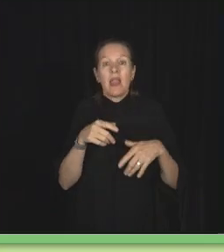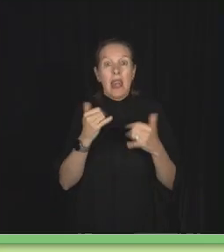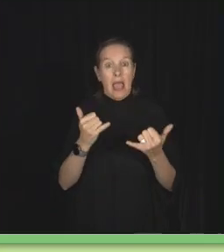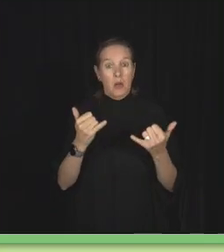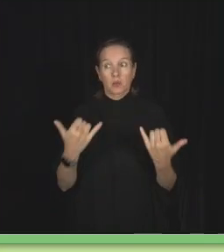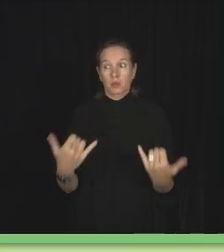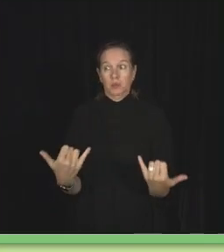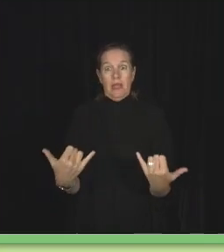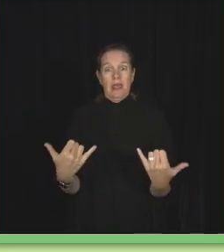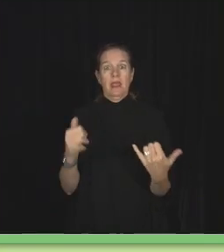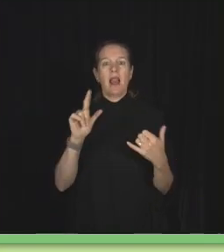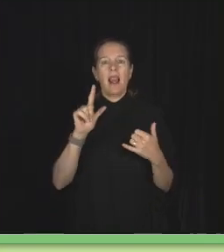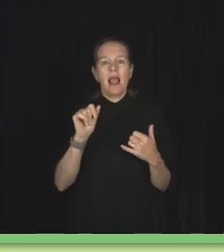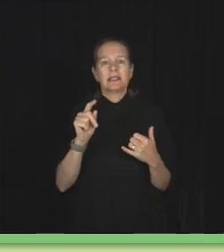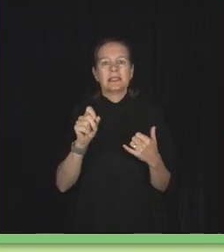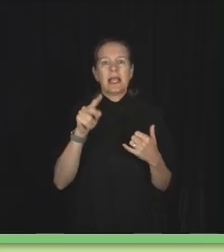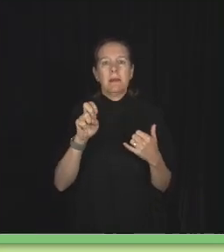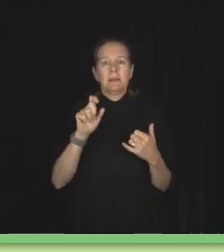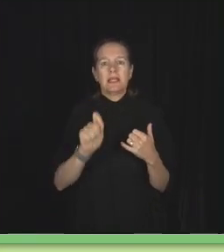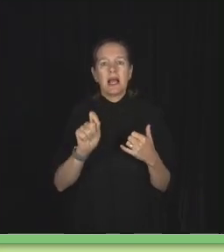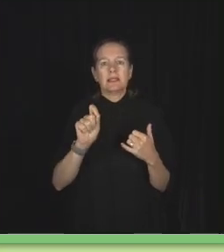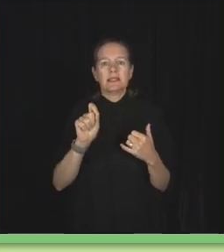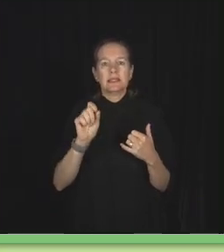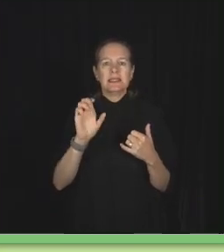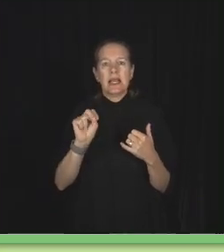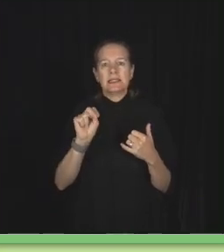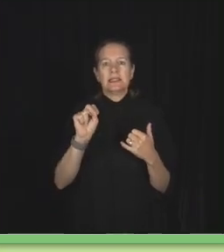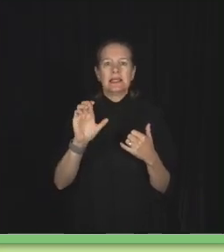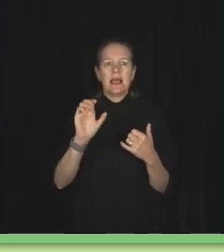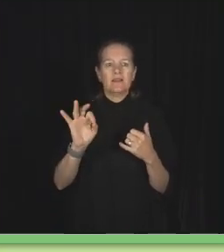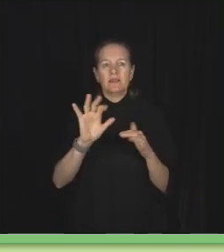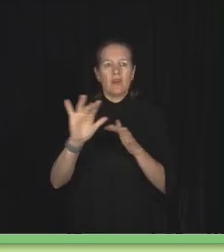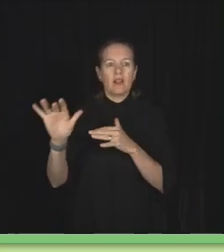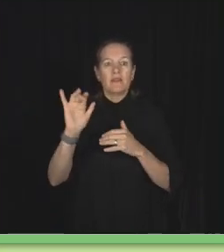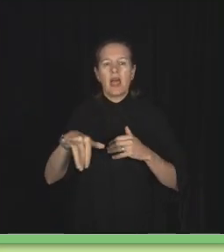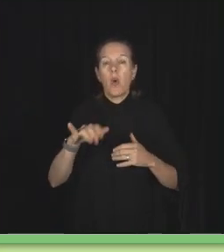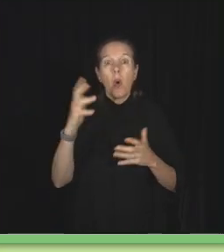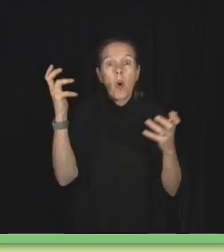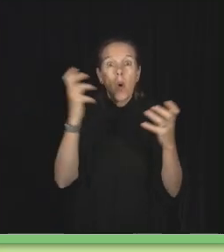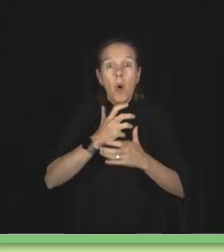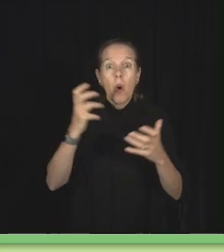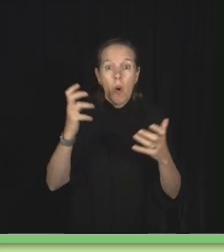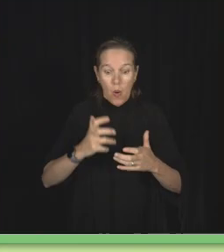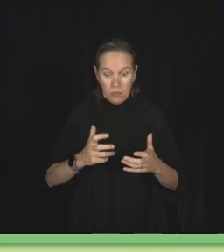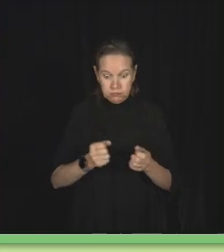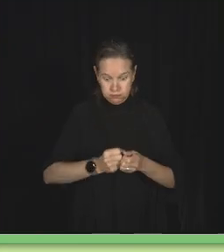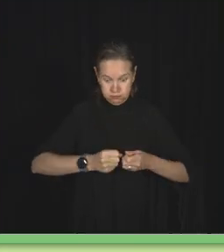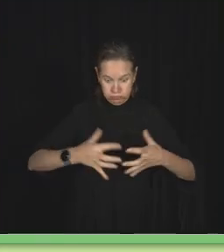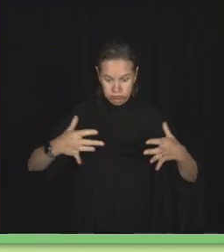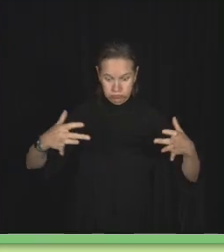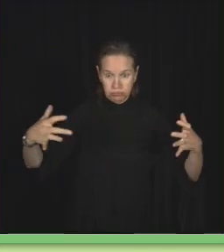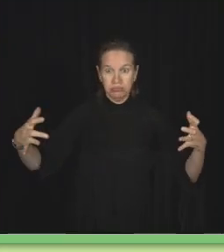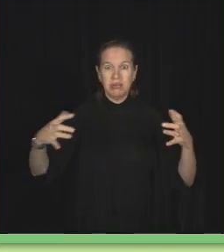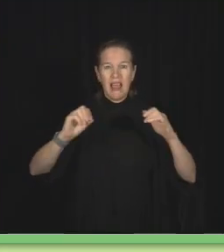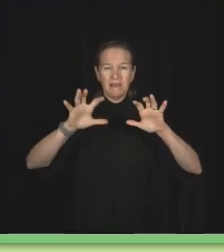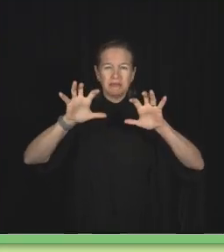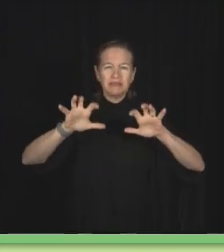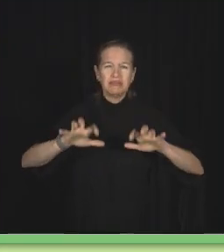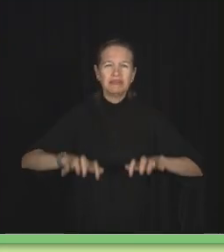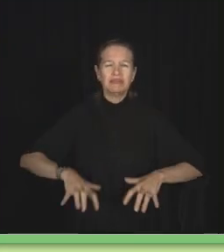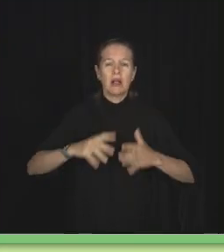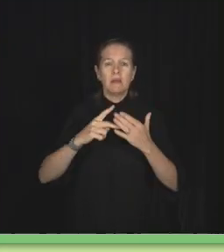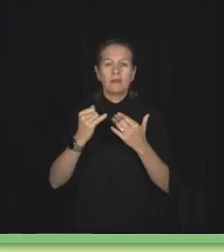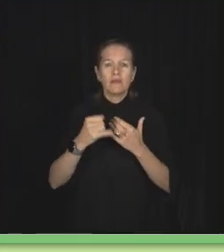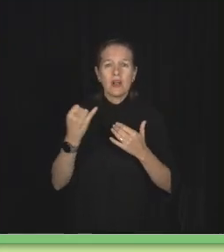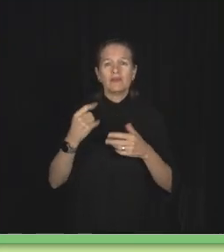to landscape.cncf.io or l.cncf.io, it is a massive, huge, set of projects and products